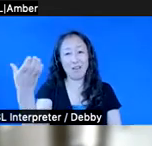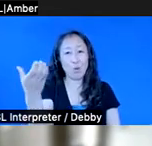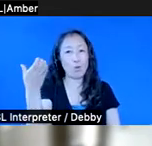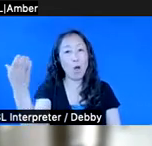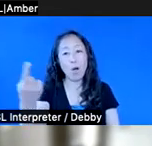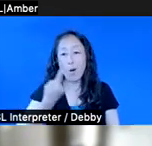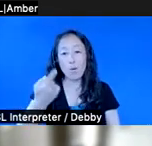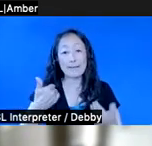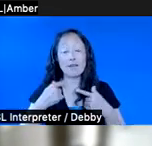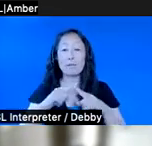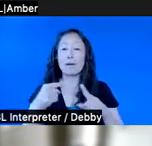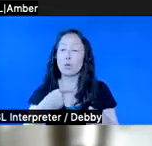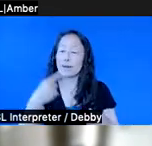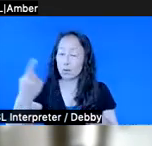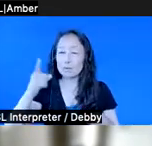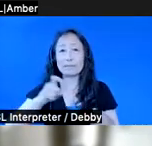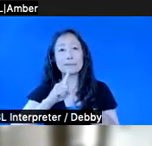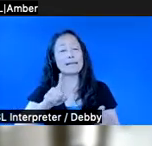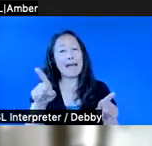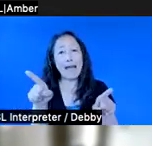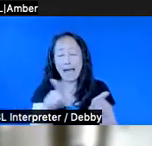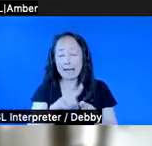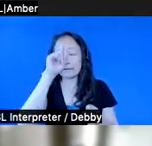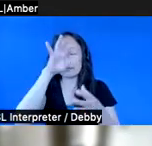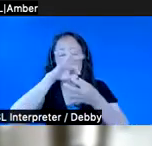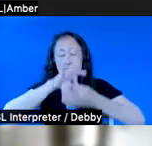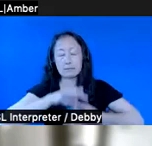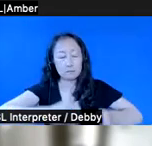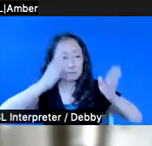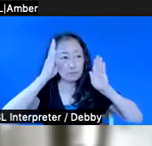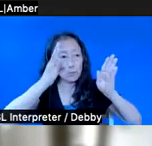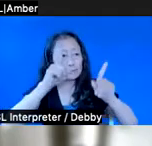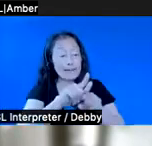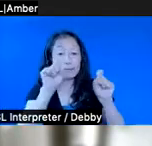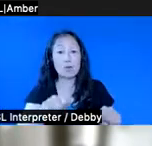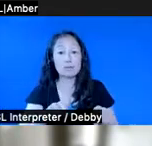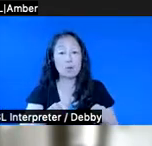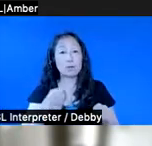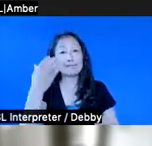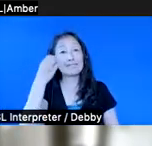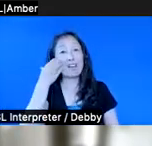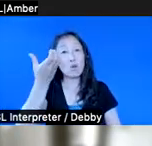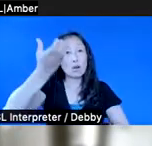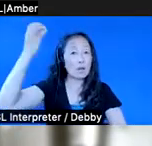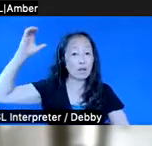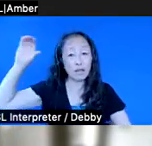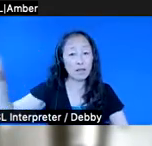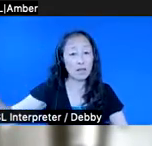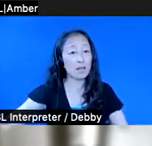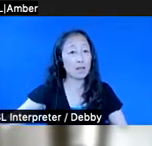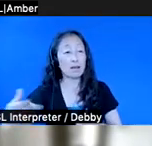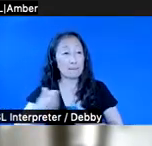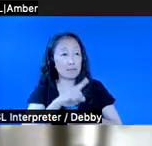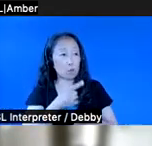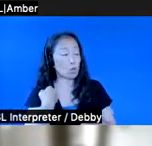But we must be as present as possible. Let's put them away and let's really make sure that we're listening to when a victim